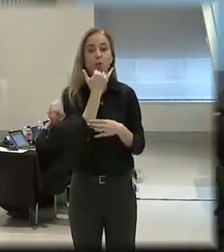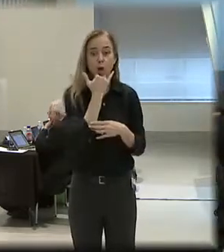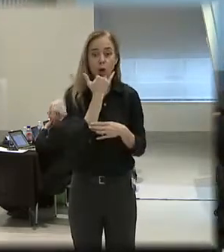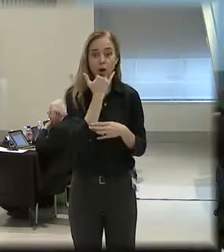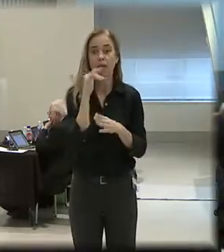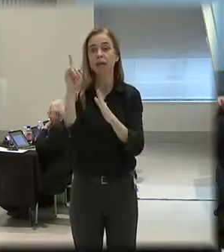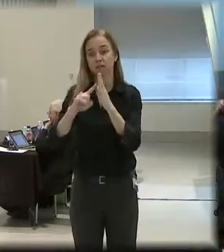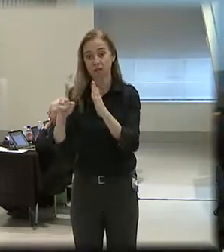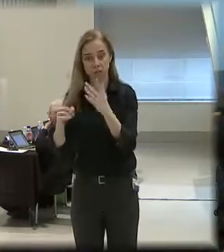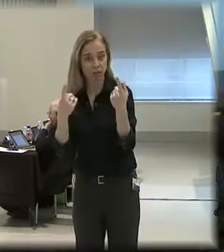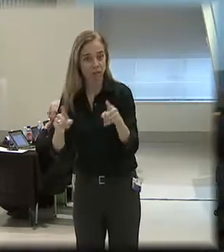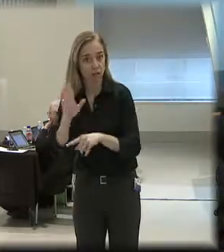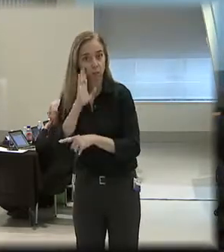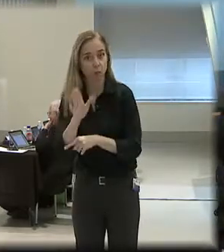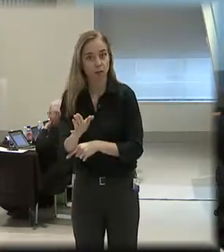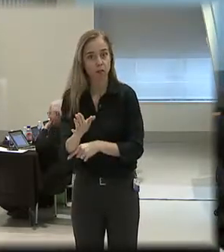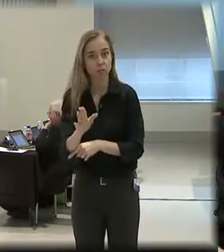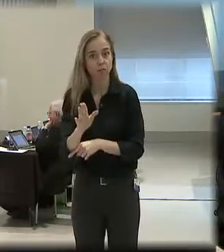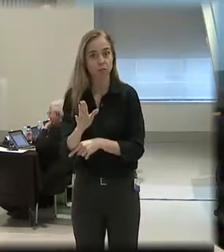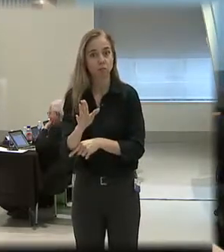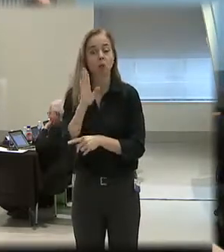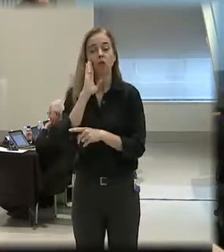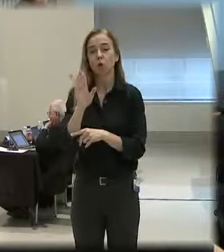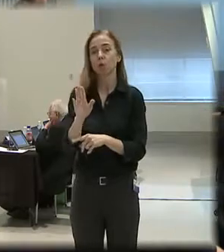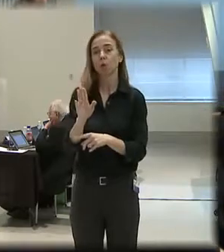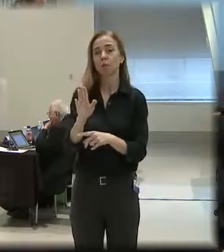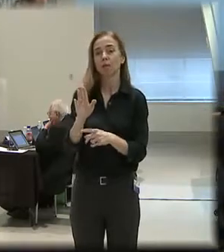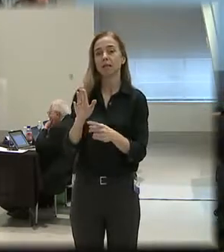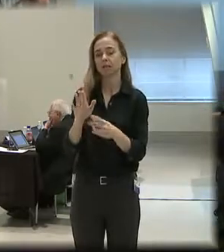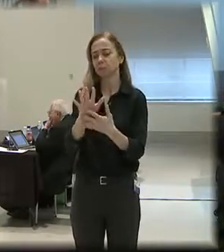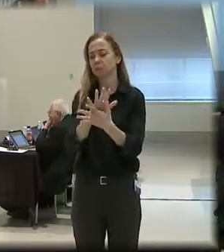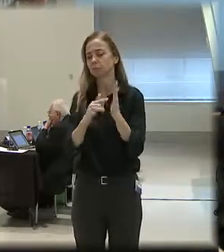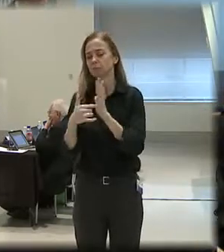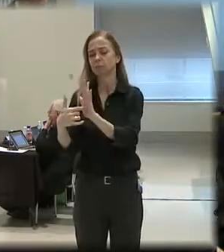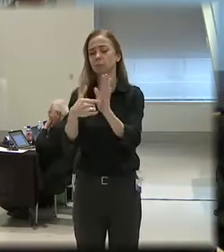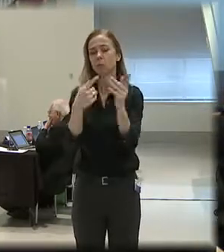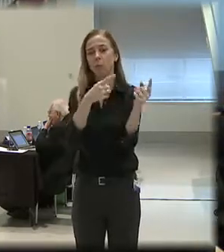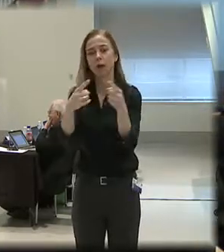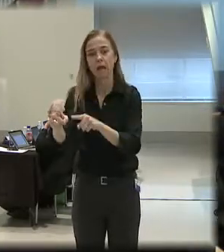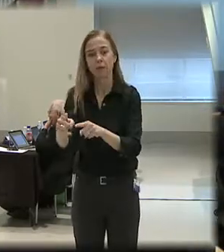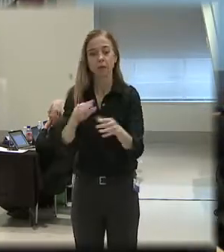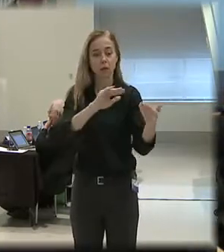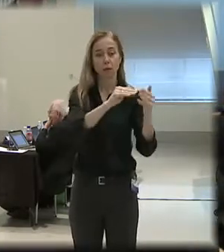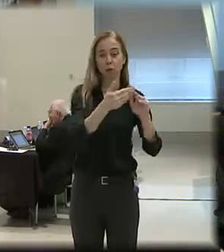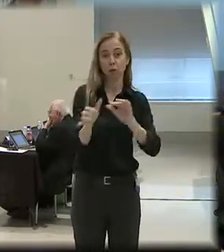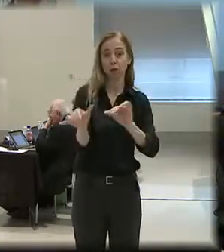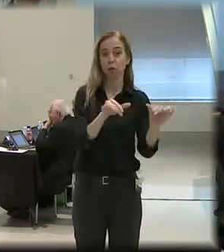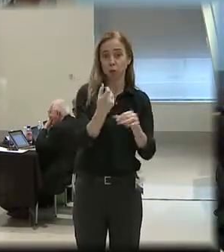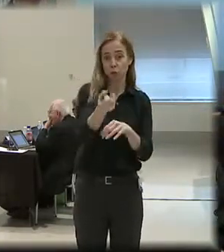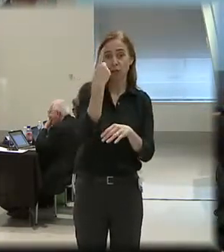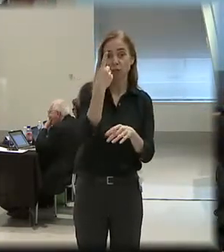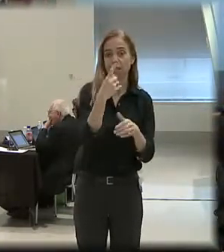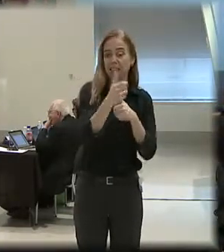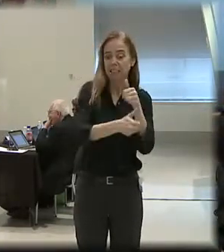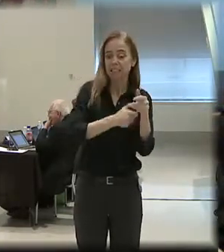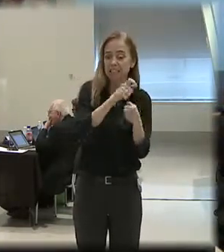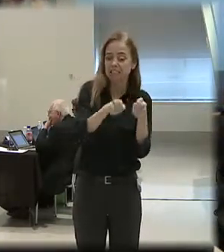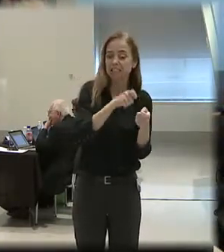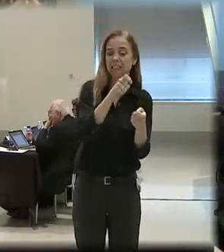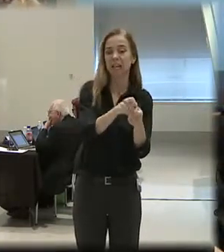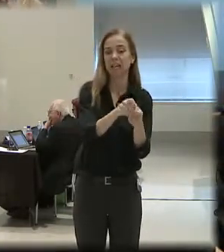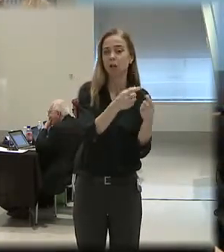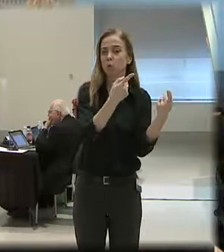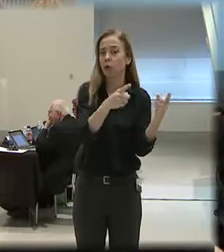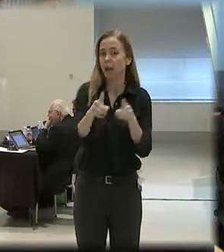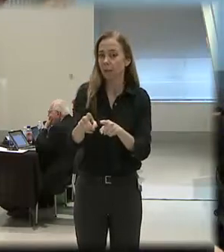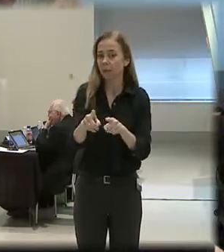be an investigation, that there will be some transparency, and that the community will understand sort of what the path forward is.